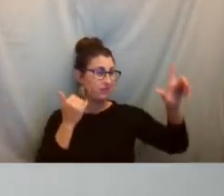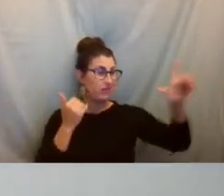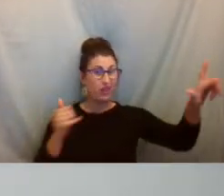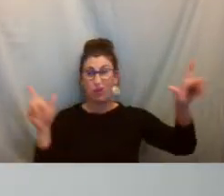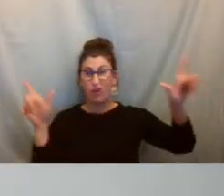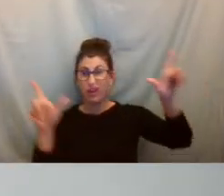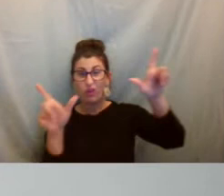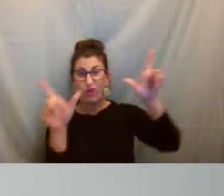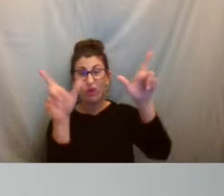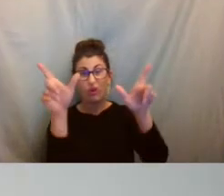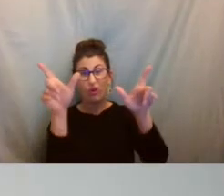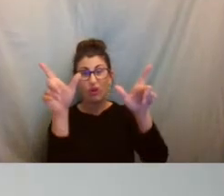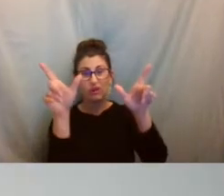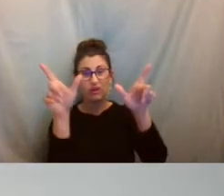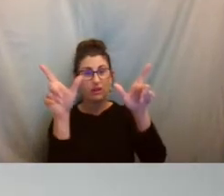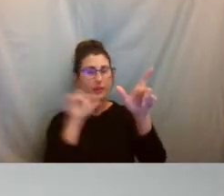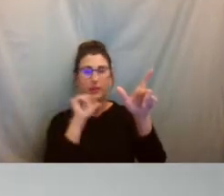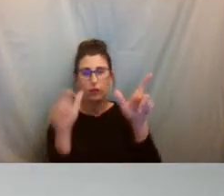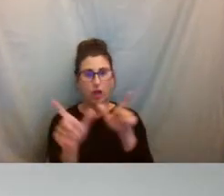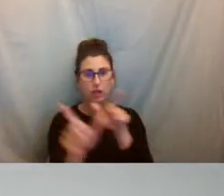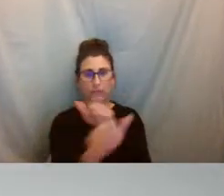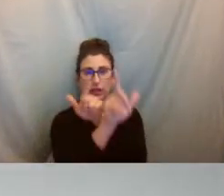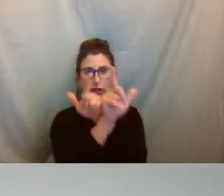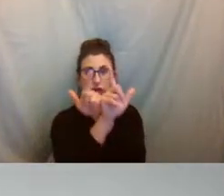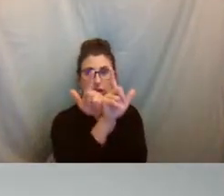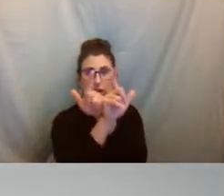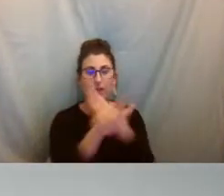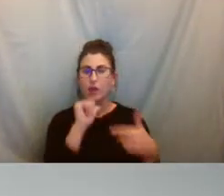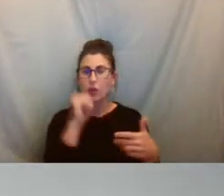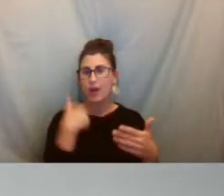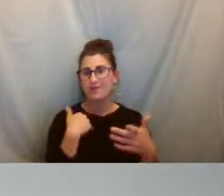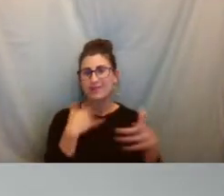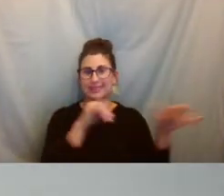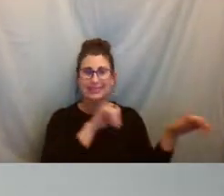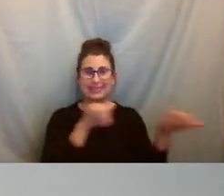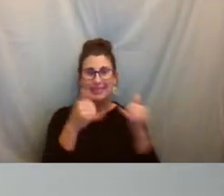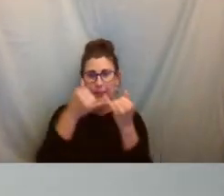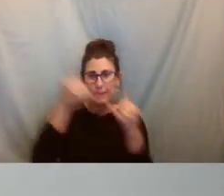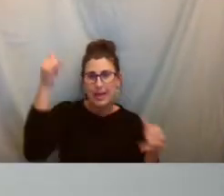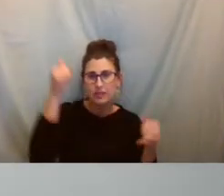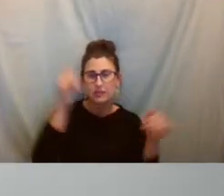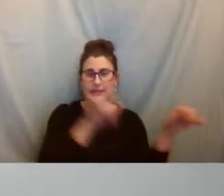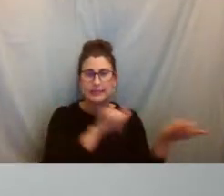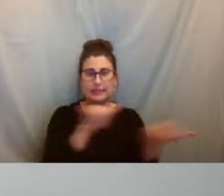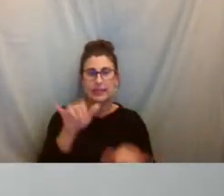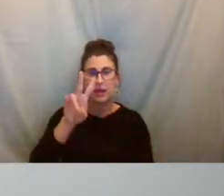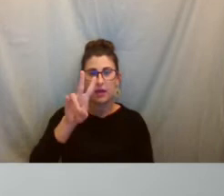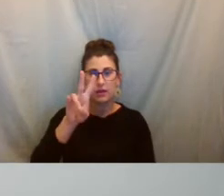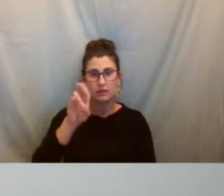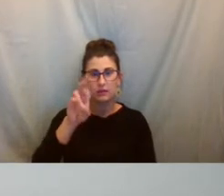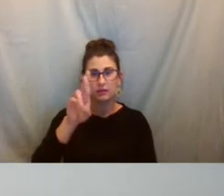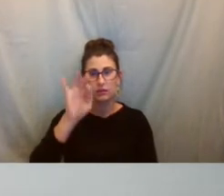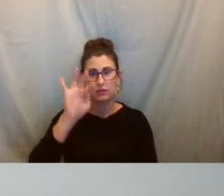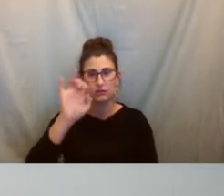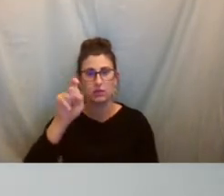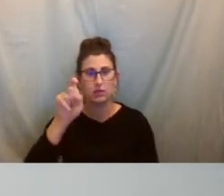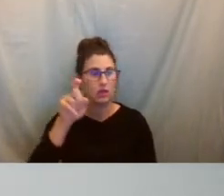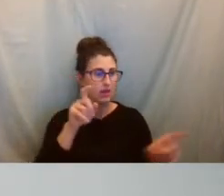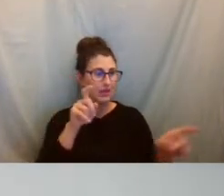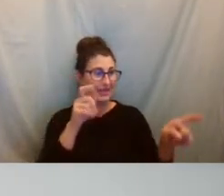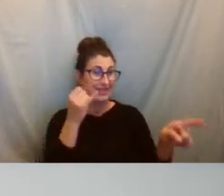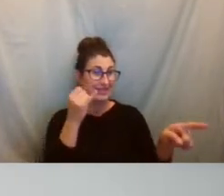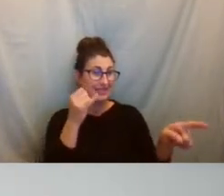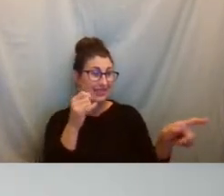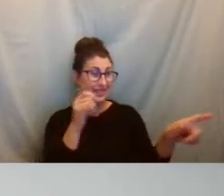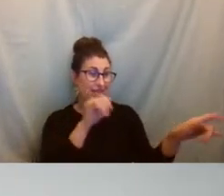another angle over here, but they're not touching, they don't share the same edge or the same vertice. Look, this is the same vertice.